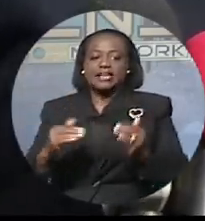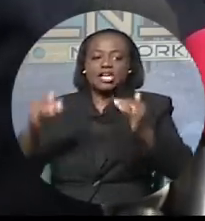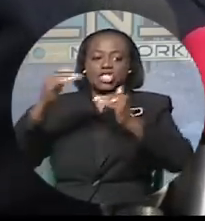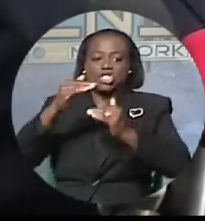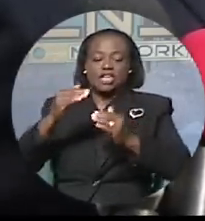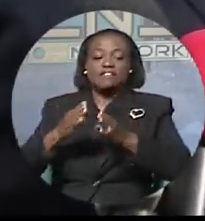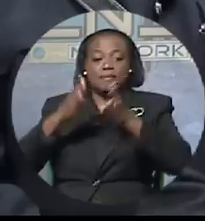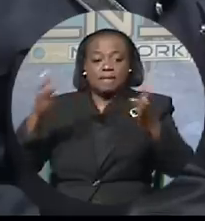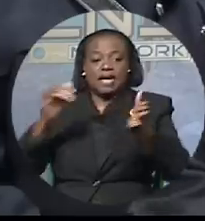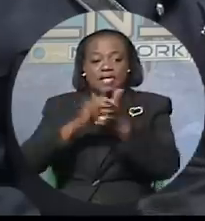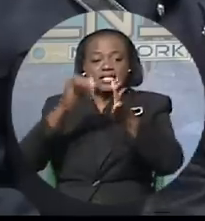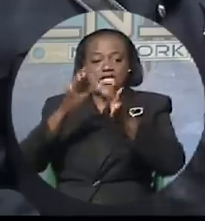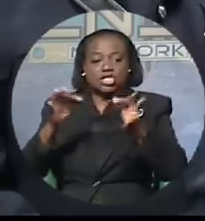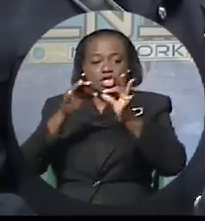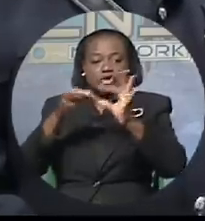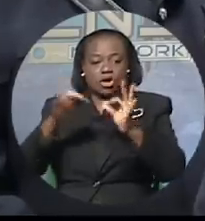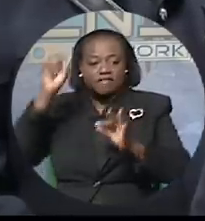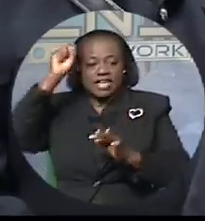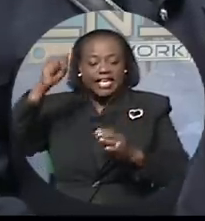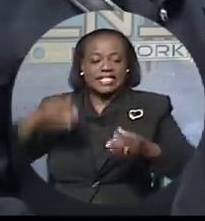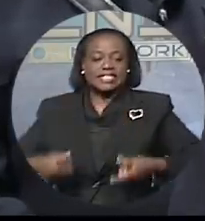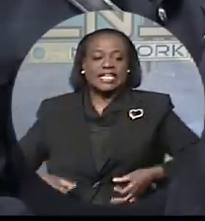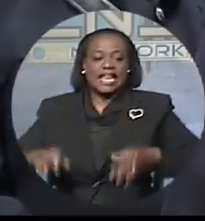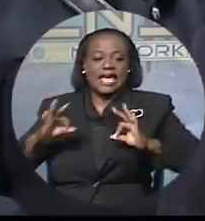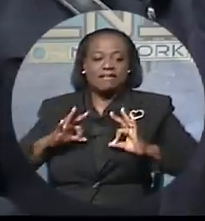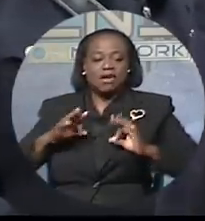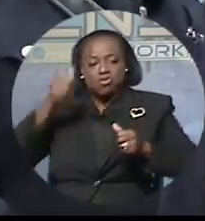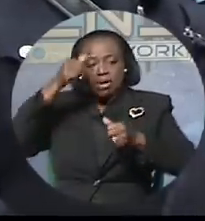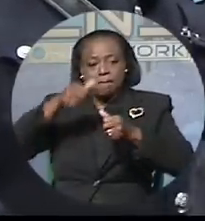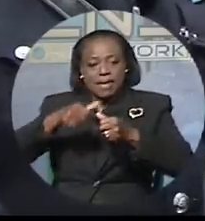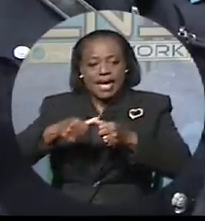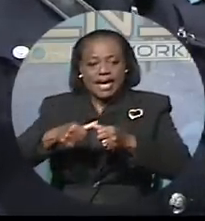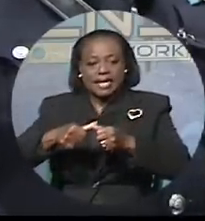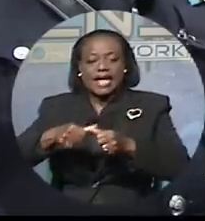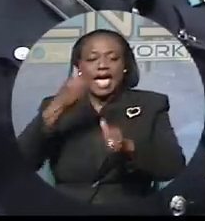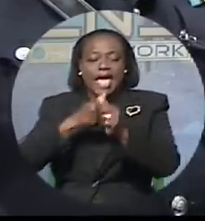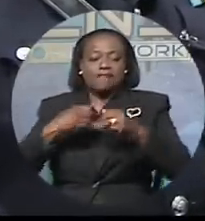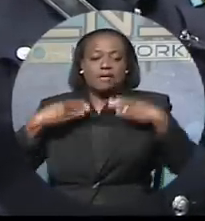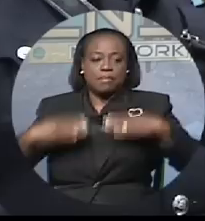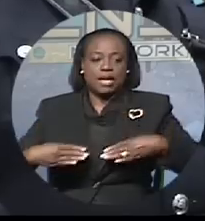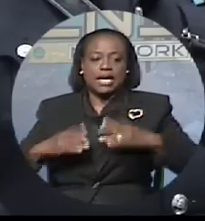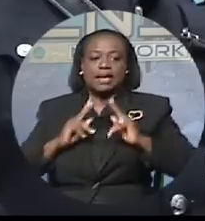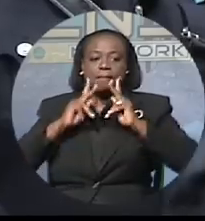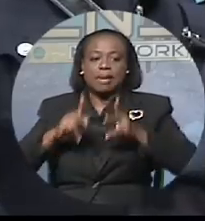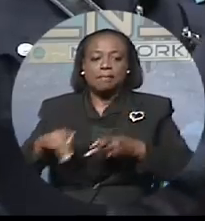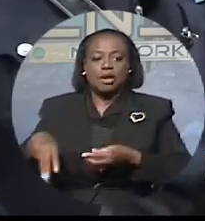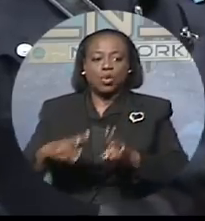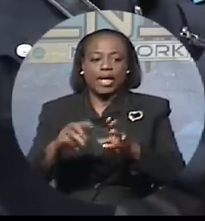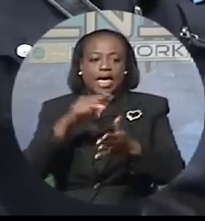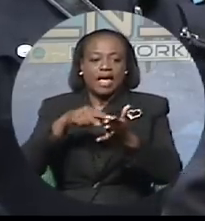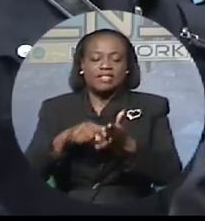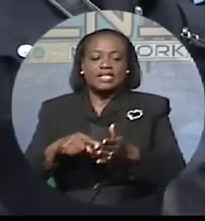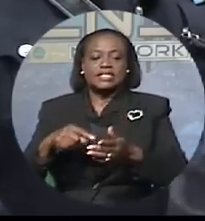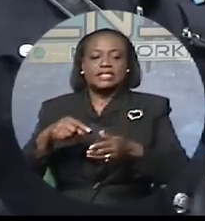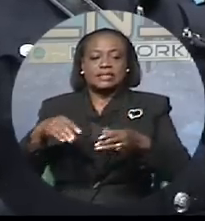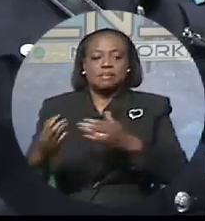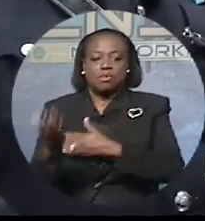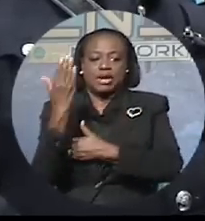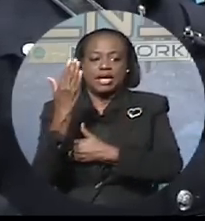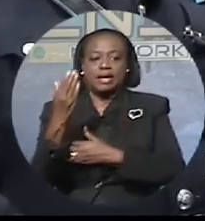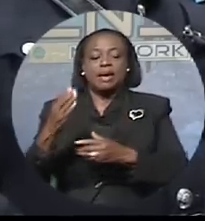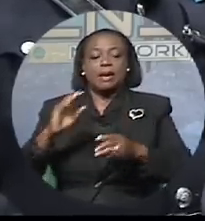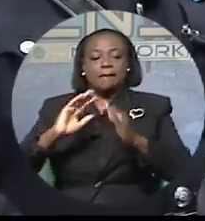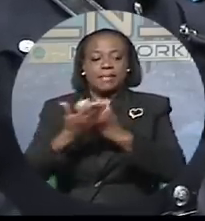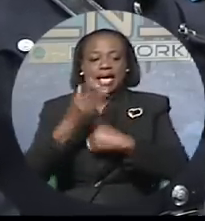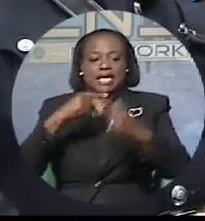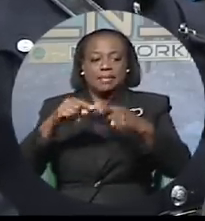really the story of his life. We remind ourselves in a very public way again this morning by turning up in our number one dress, all